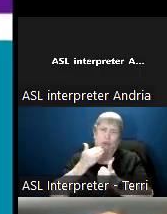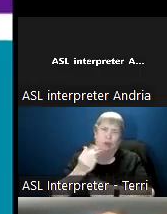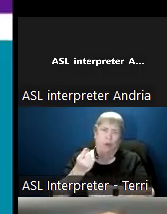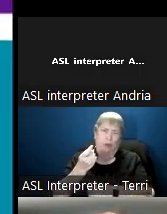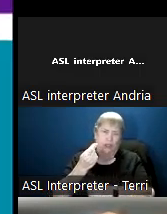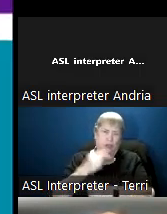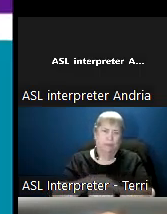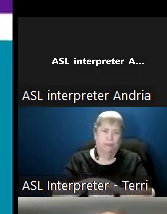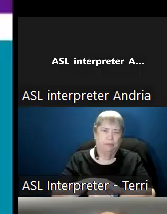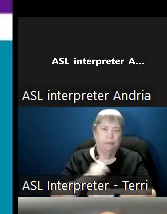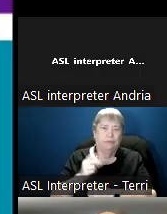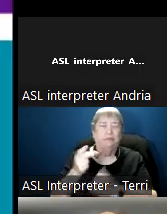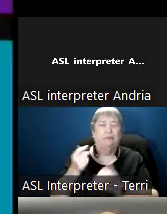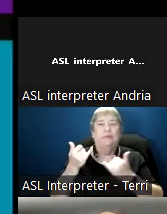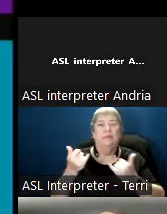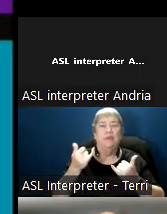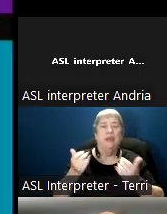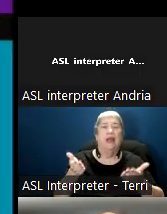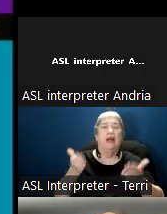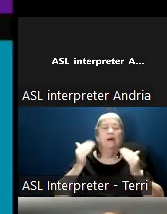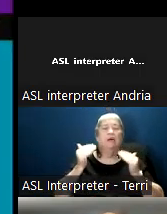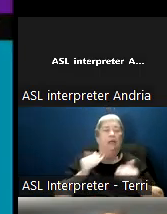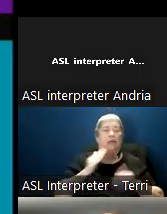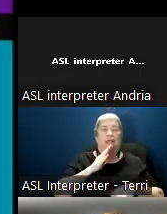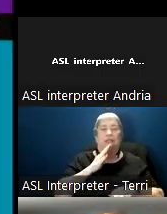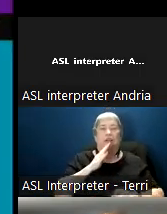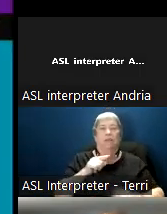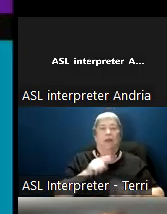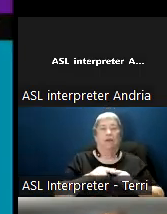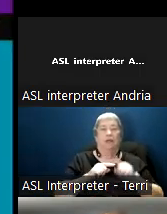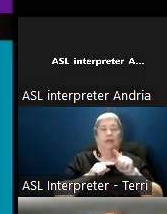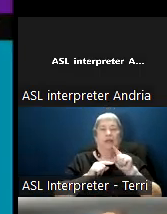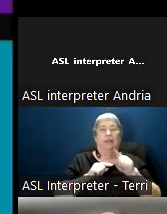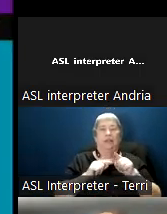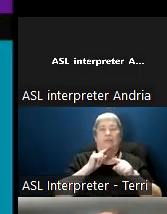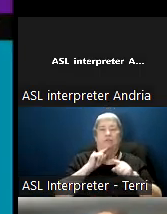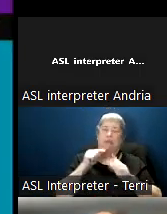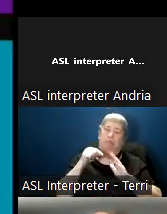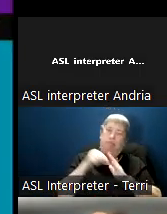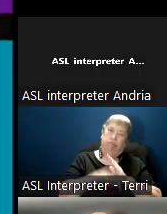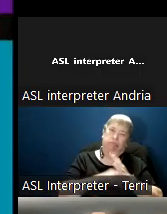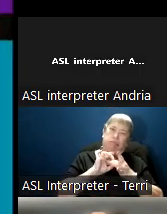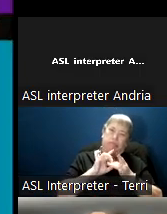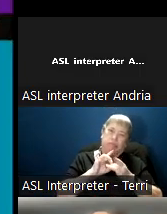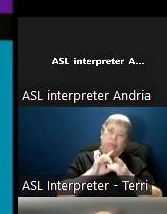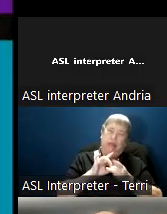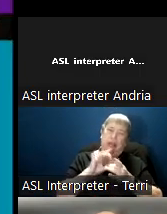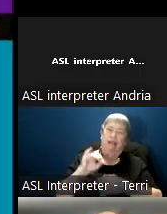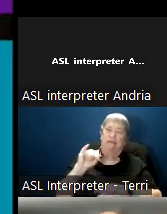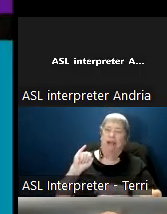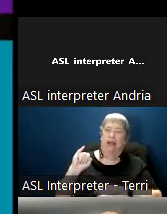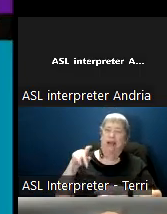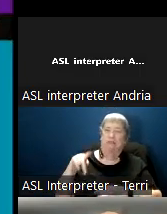All right, let's go on. We are going to talk about, this is where we get to the real nitty-gritty of the intersection of intimate partner violence